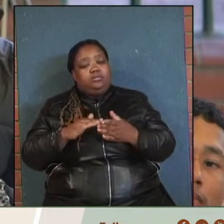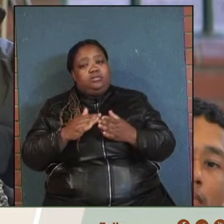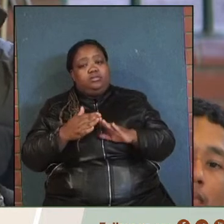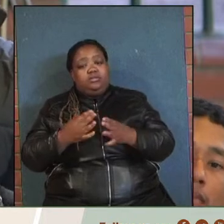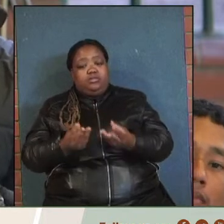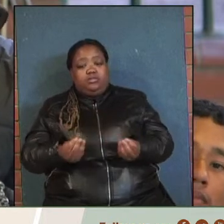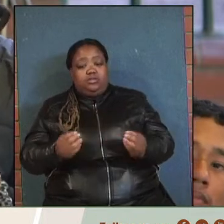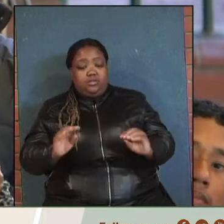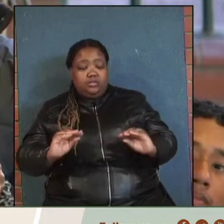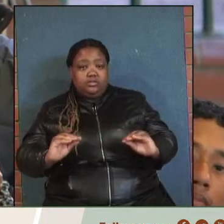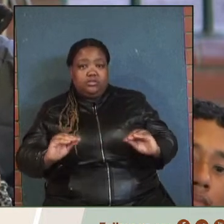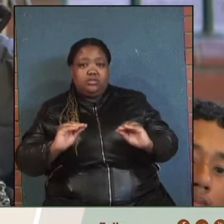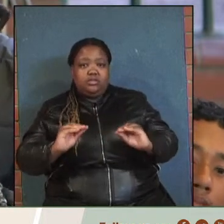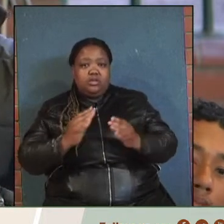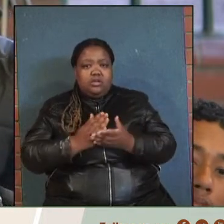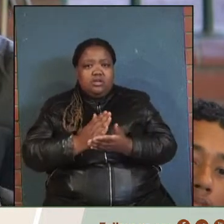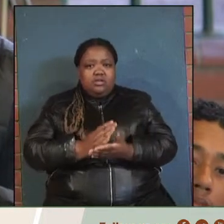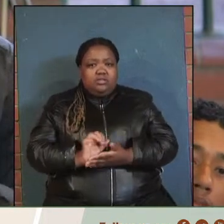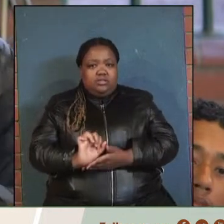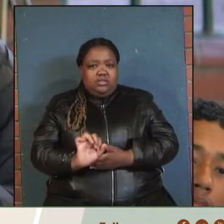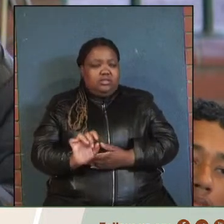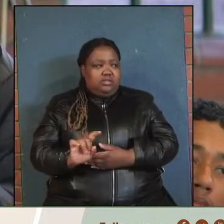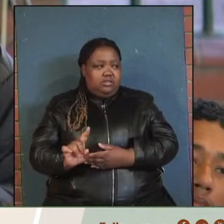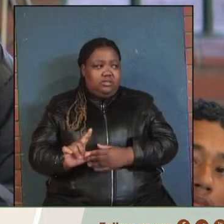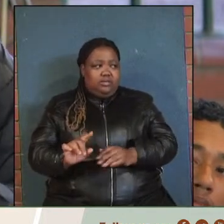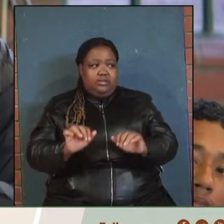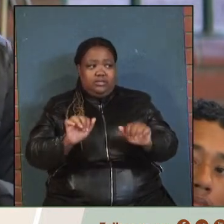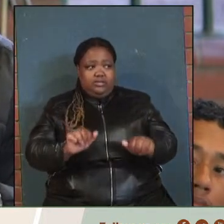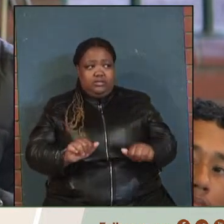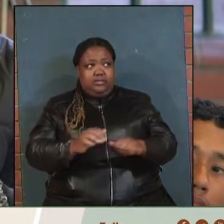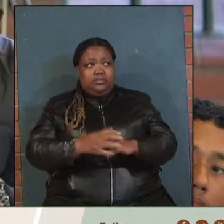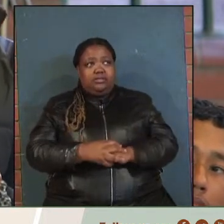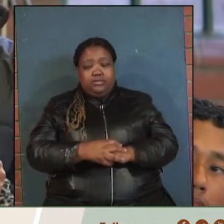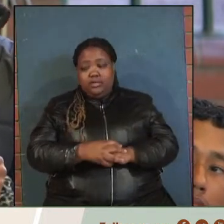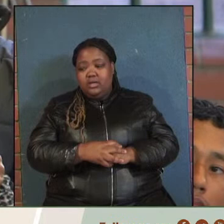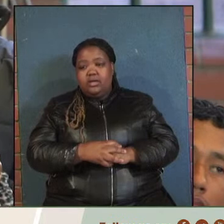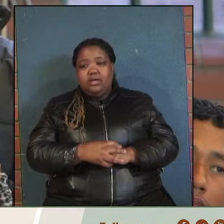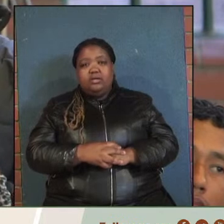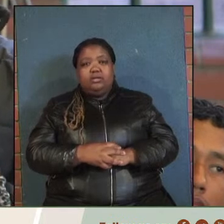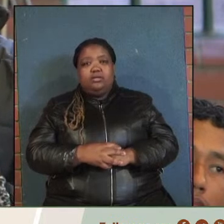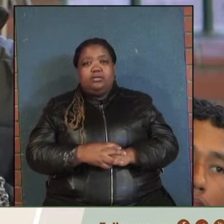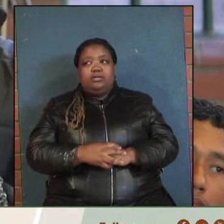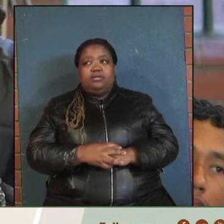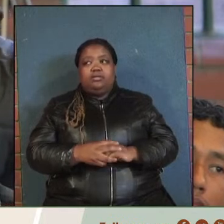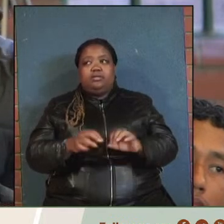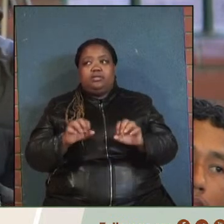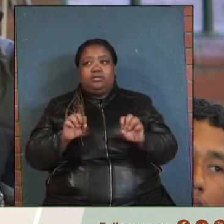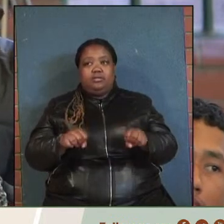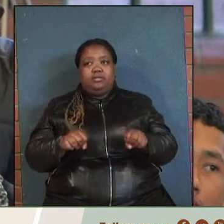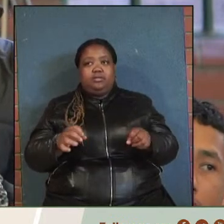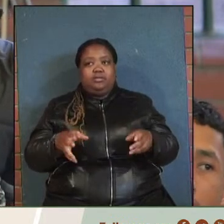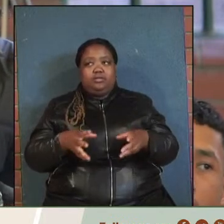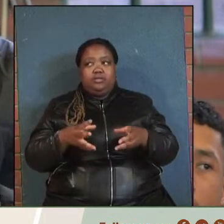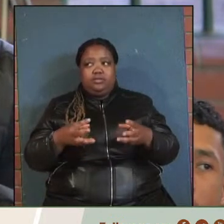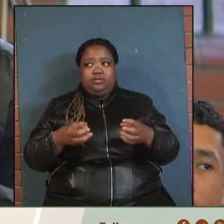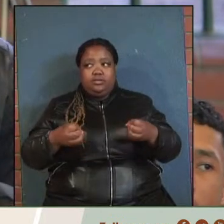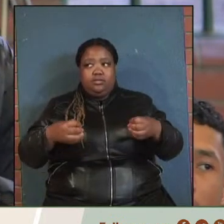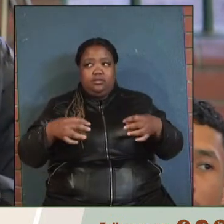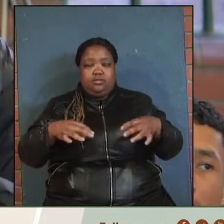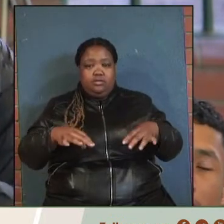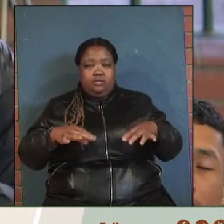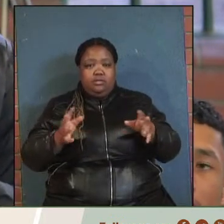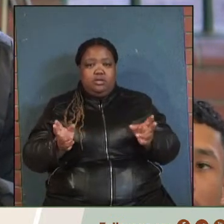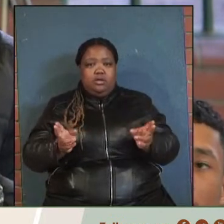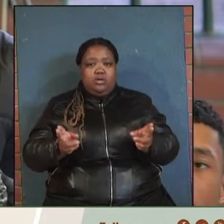their rights. The seven strategies are implementation and enforcement of laws, norms and